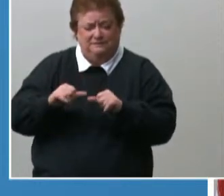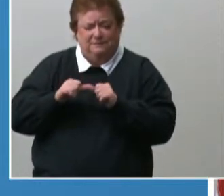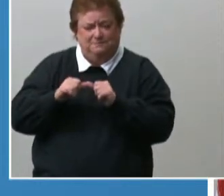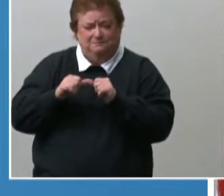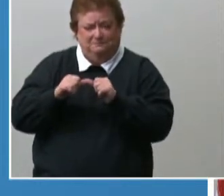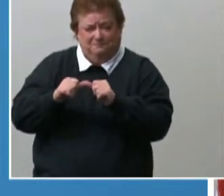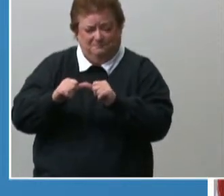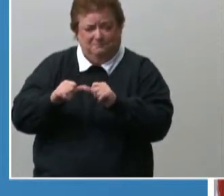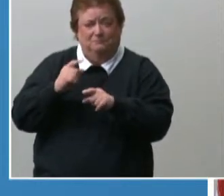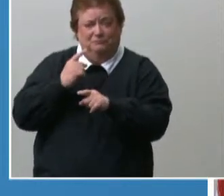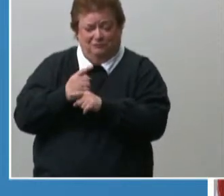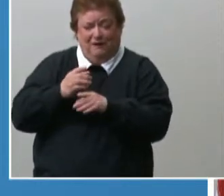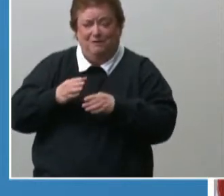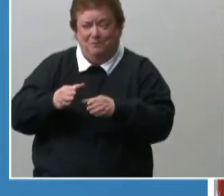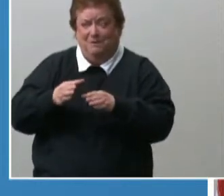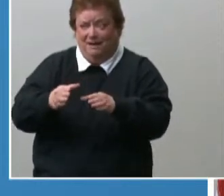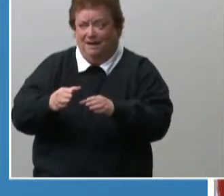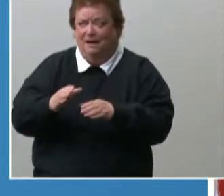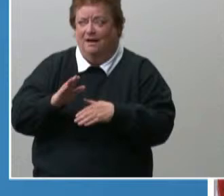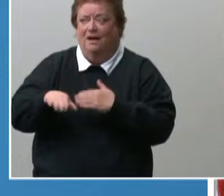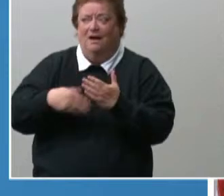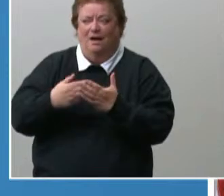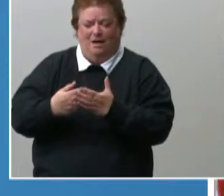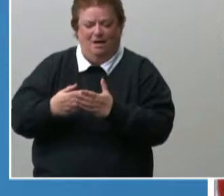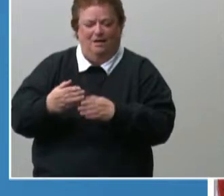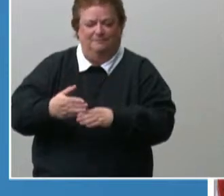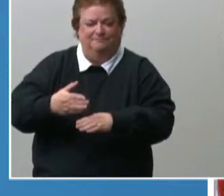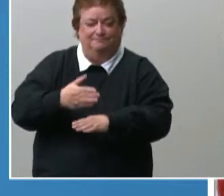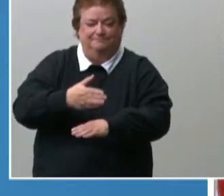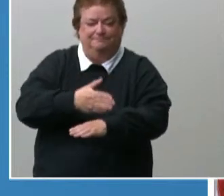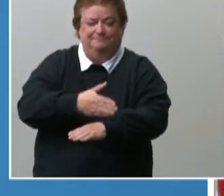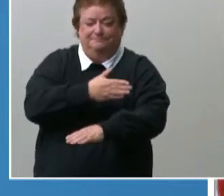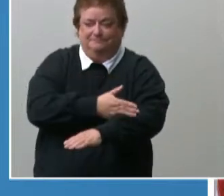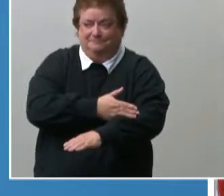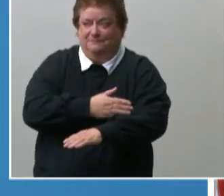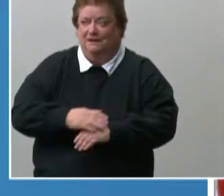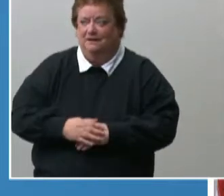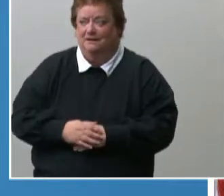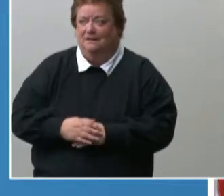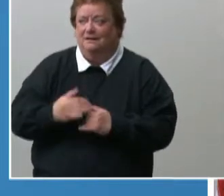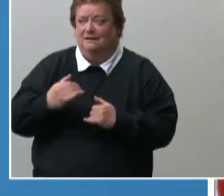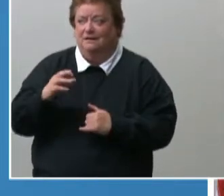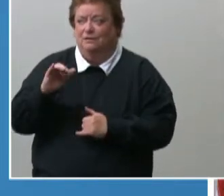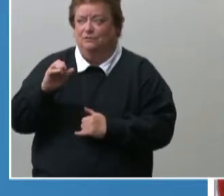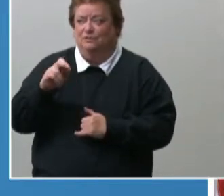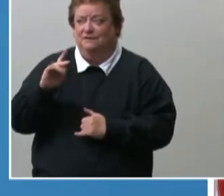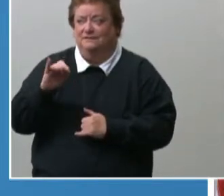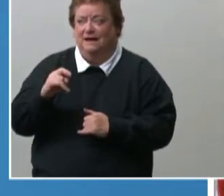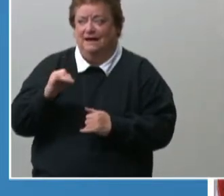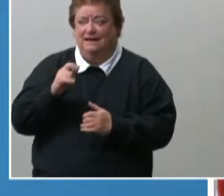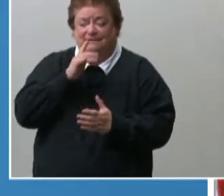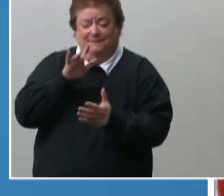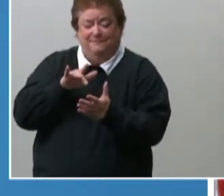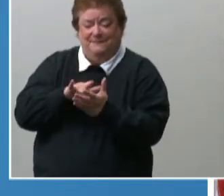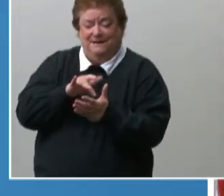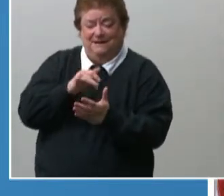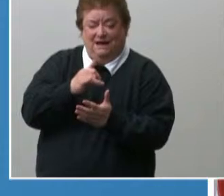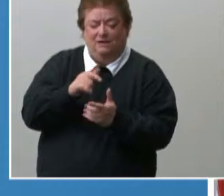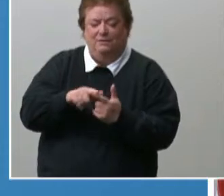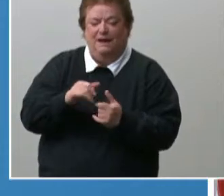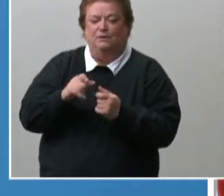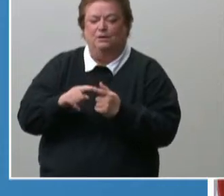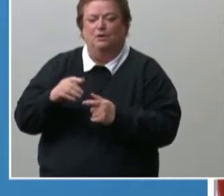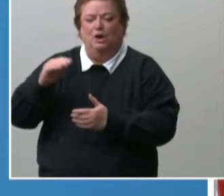with all the key indicators showing improvement this week. This week, the Wriststyle is moving from mid-yellow to low